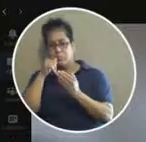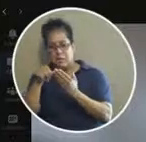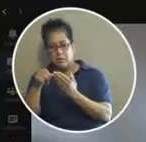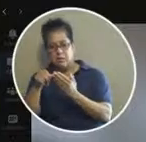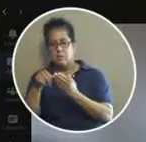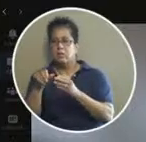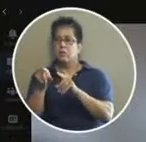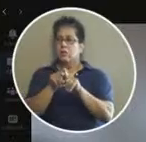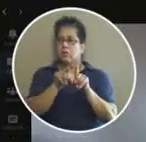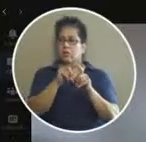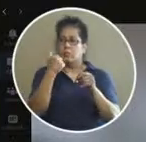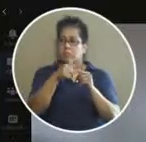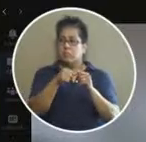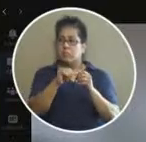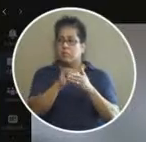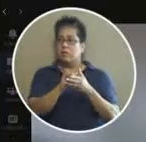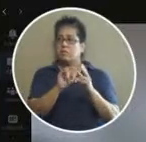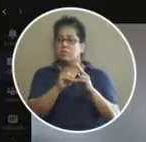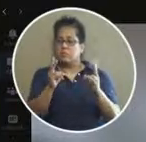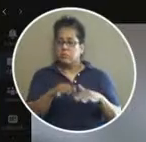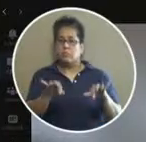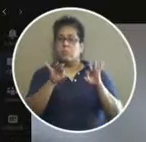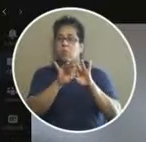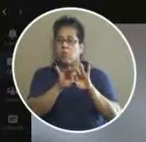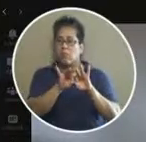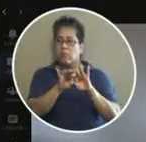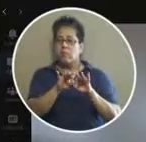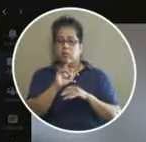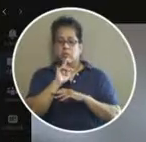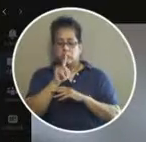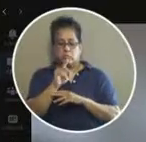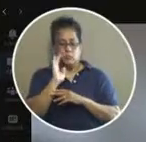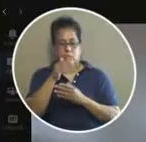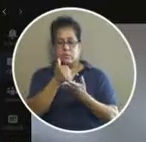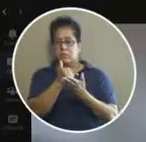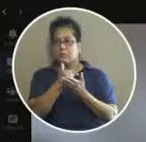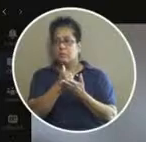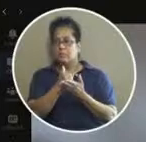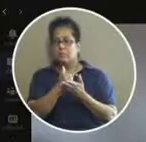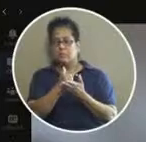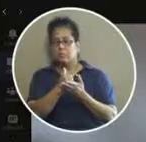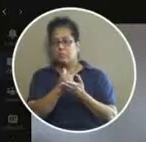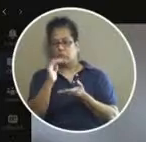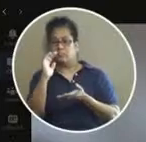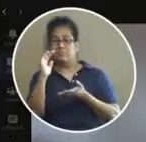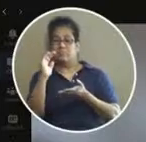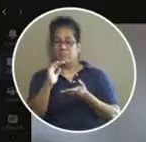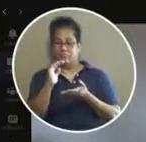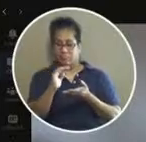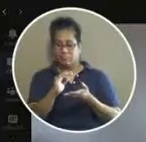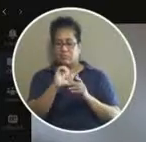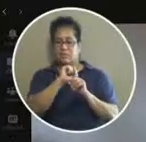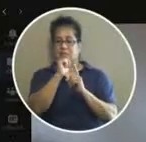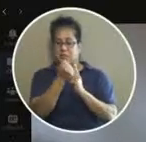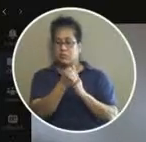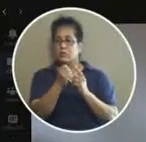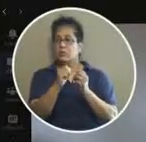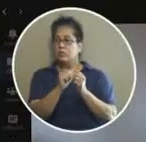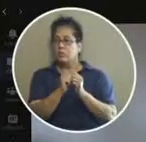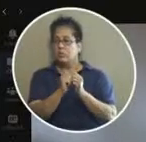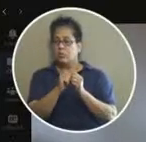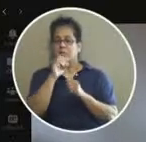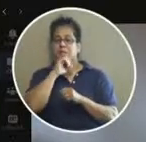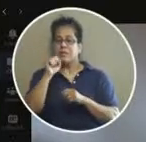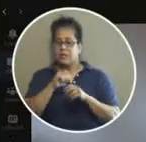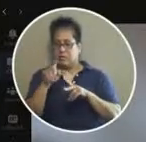keep that in mind. Very important. That would really help us mitigate our situation with our